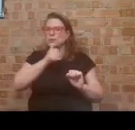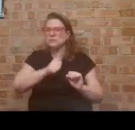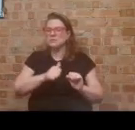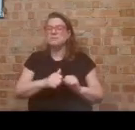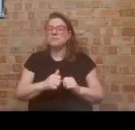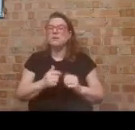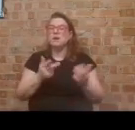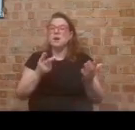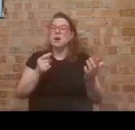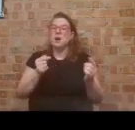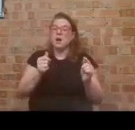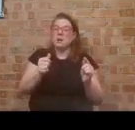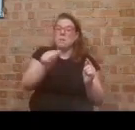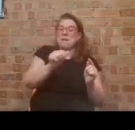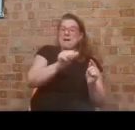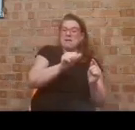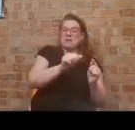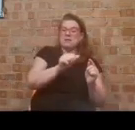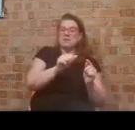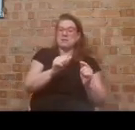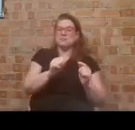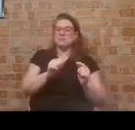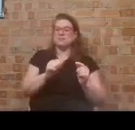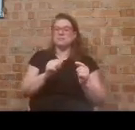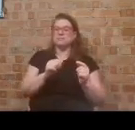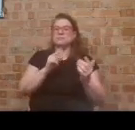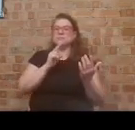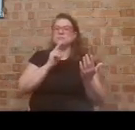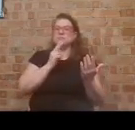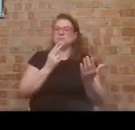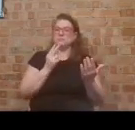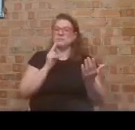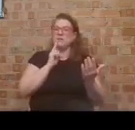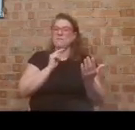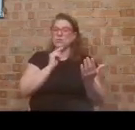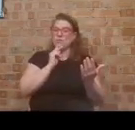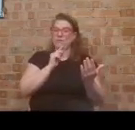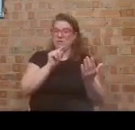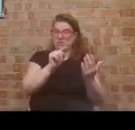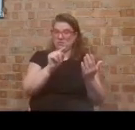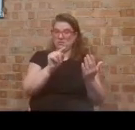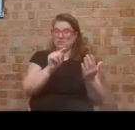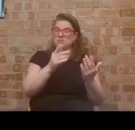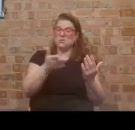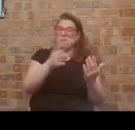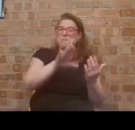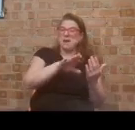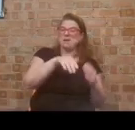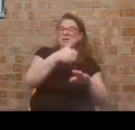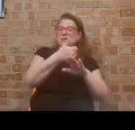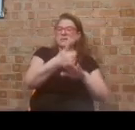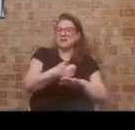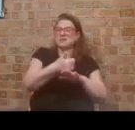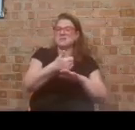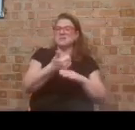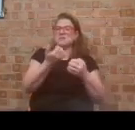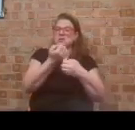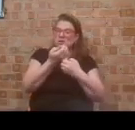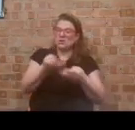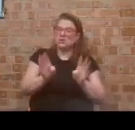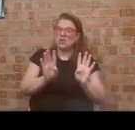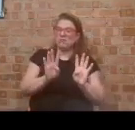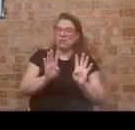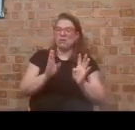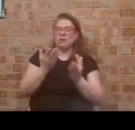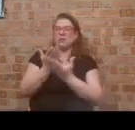going to go back one page again. VoiceOver on. So you'll see I'm back on the settings general accessibility screen, and